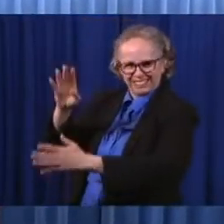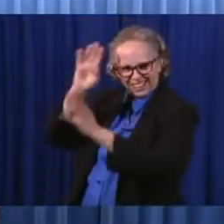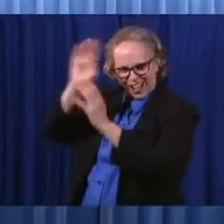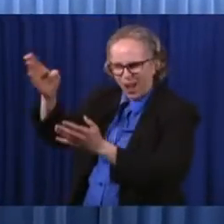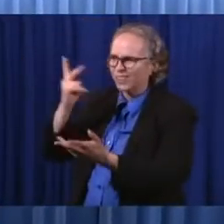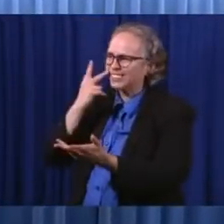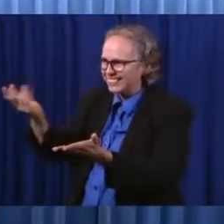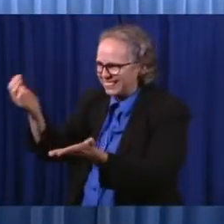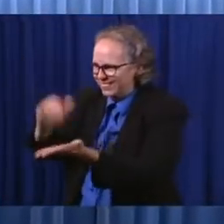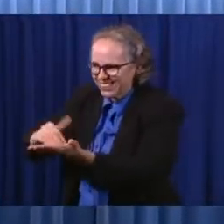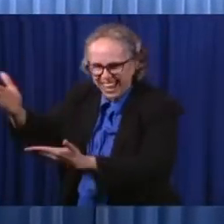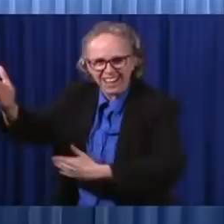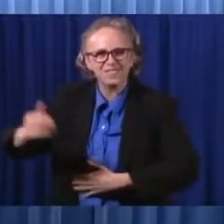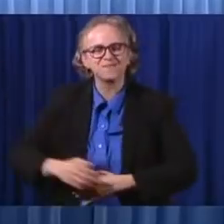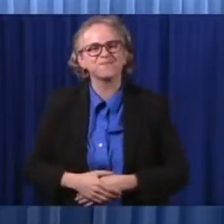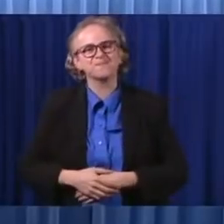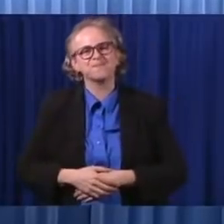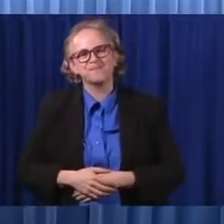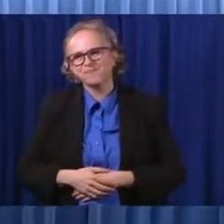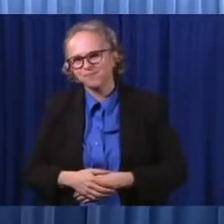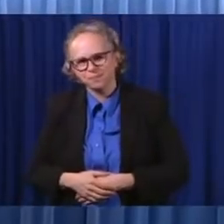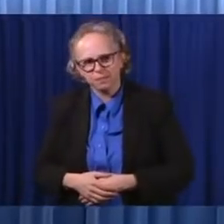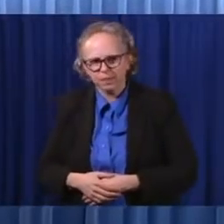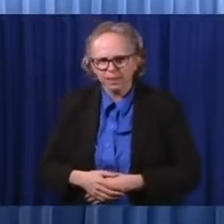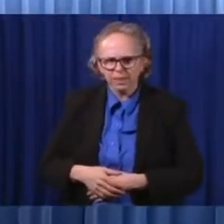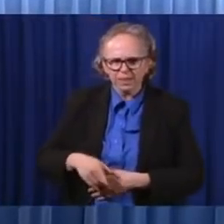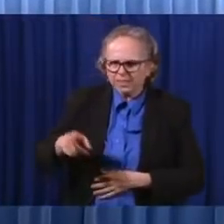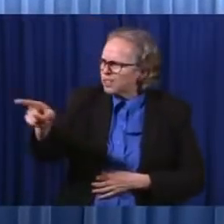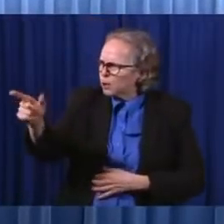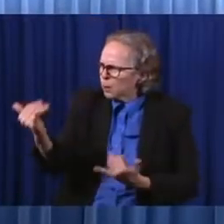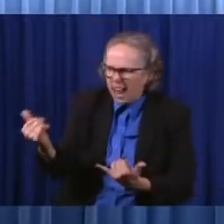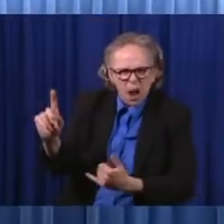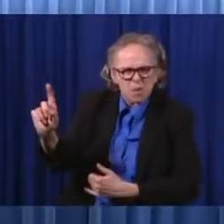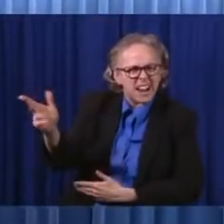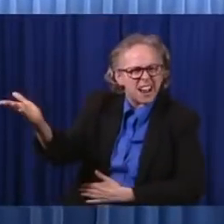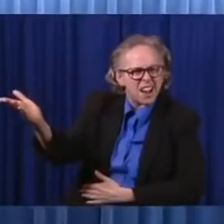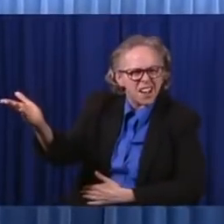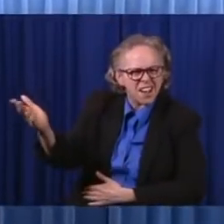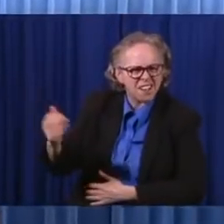again. Where are you reporting from?